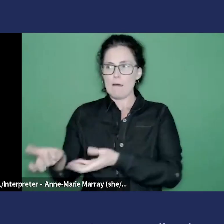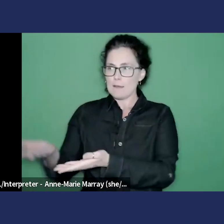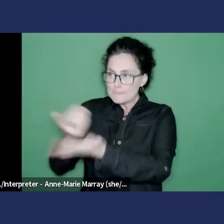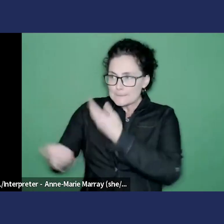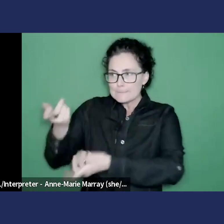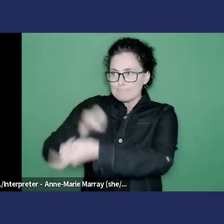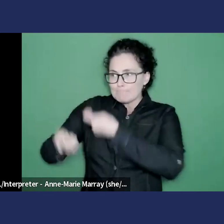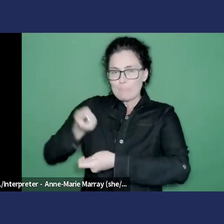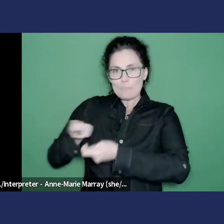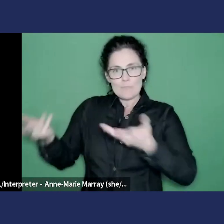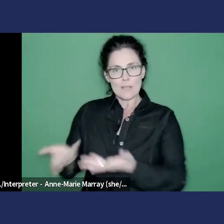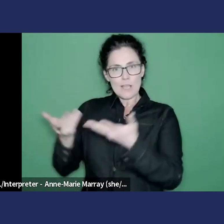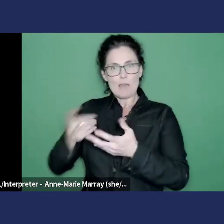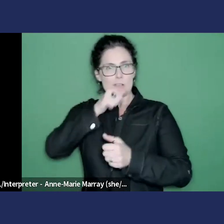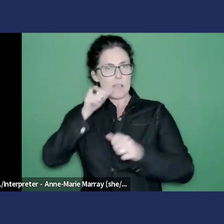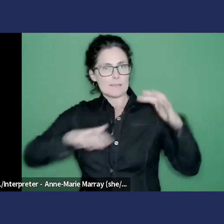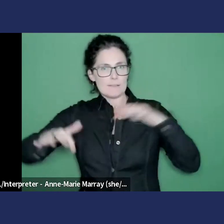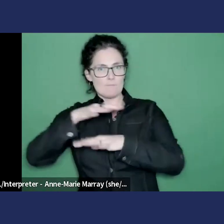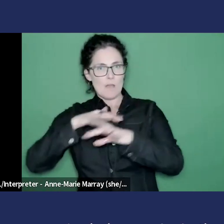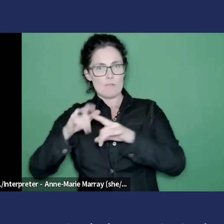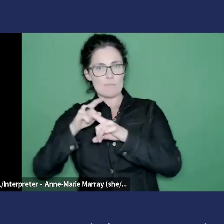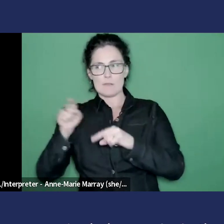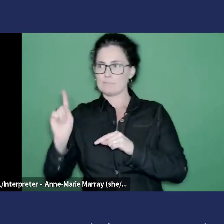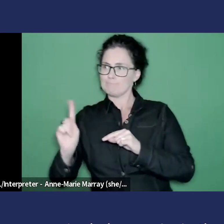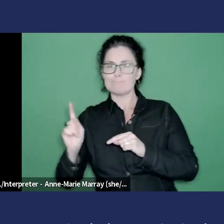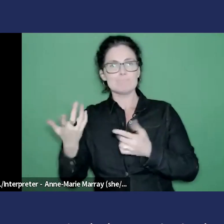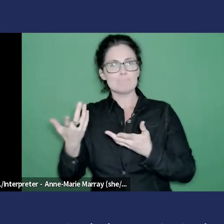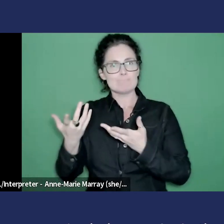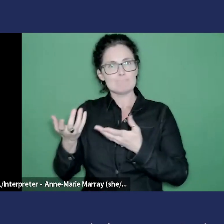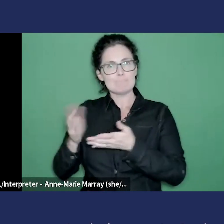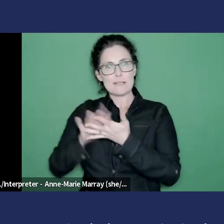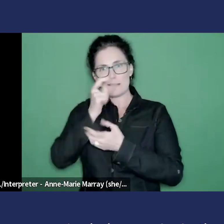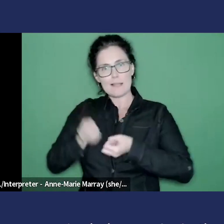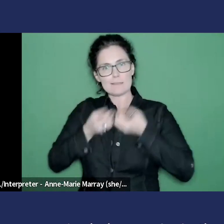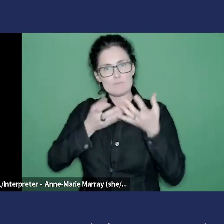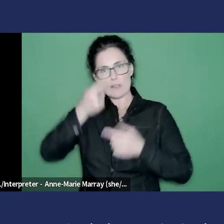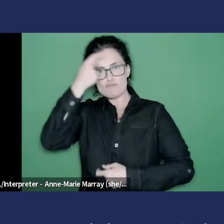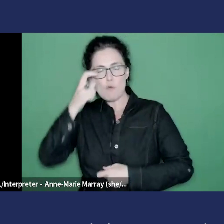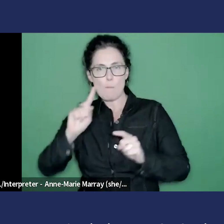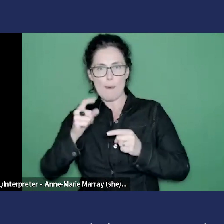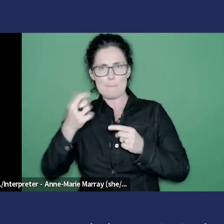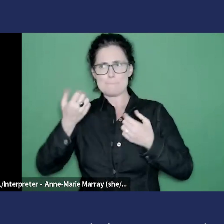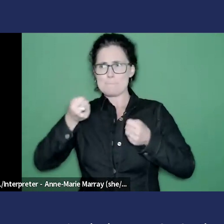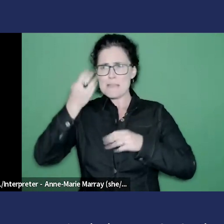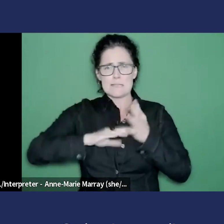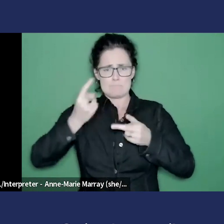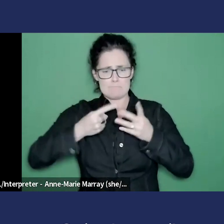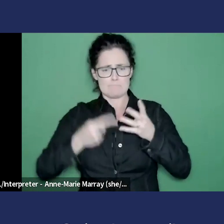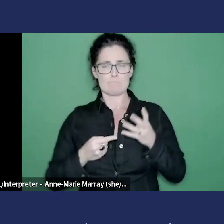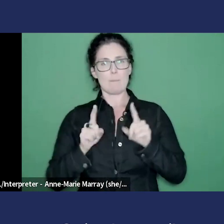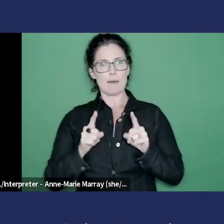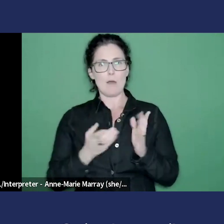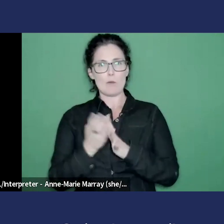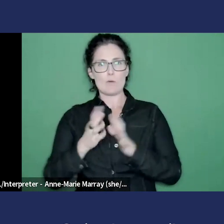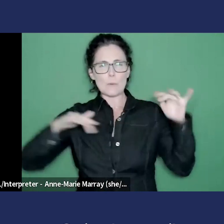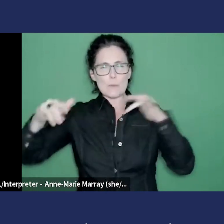person's shoes, what would work for you, and also admitting again in the environment of feelings of safety and belonging. So having